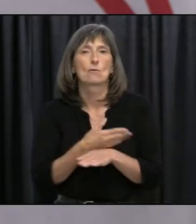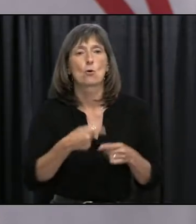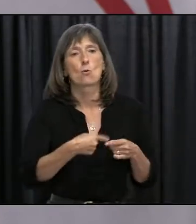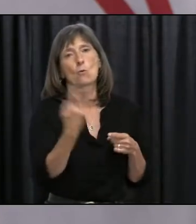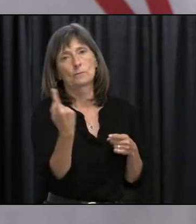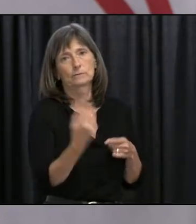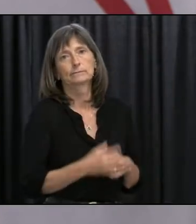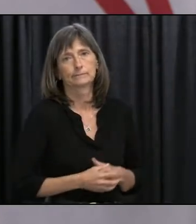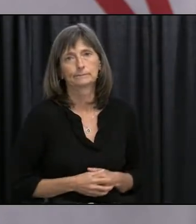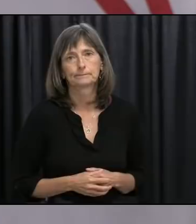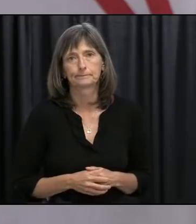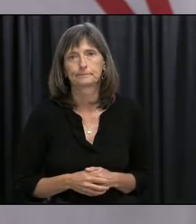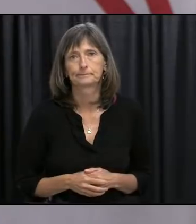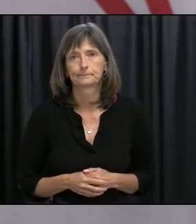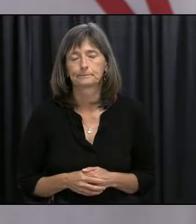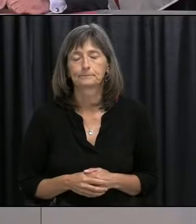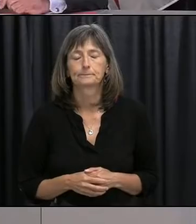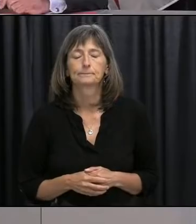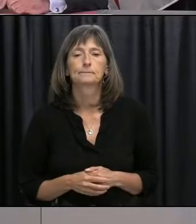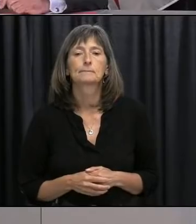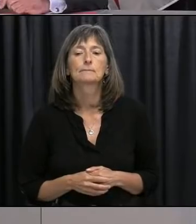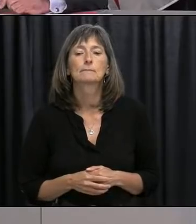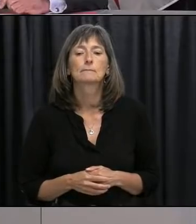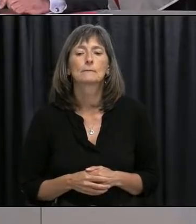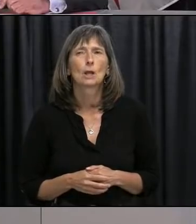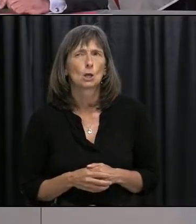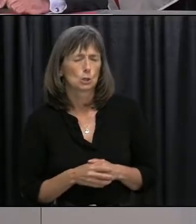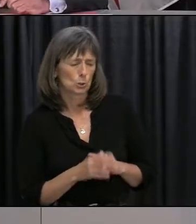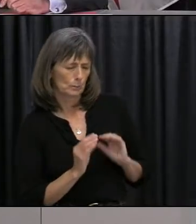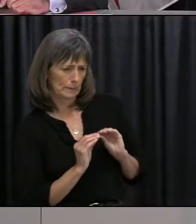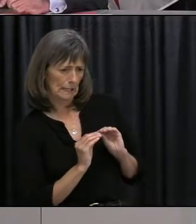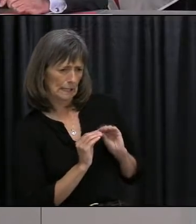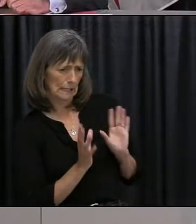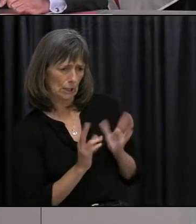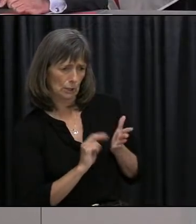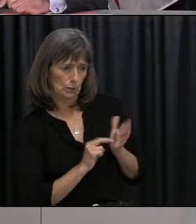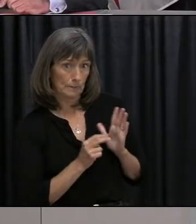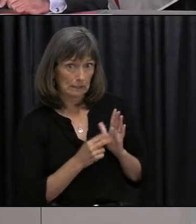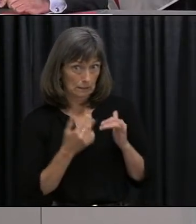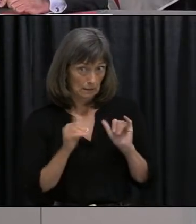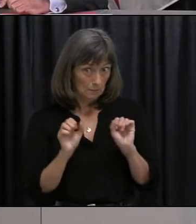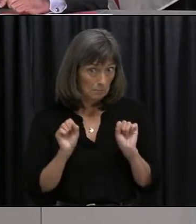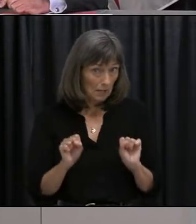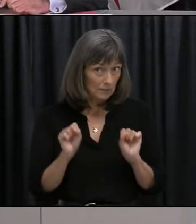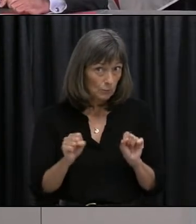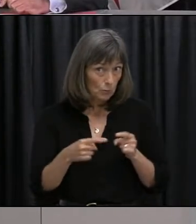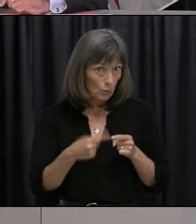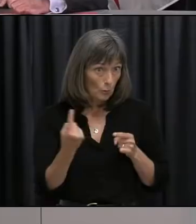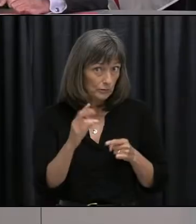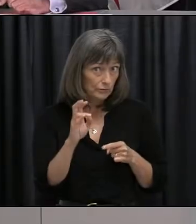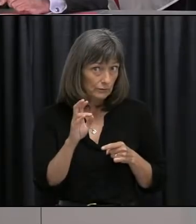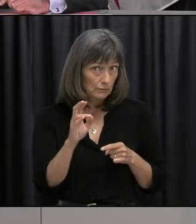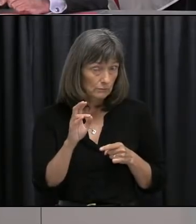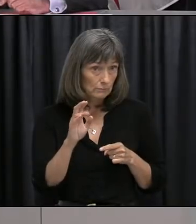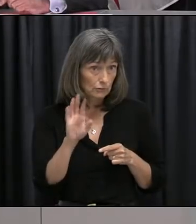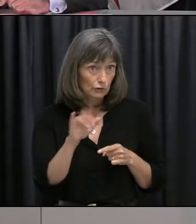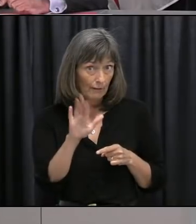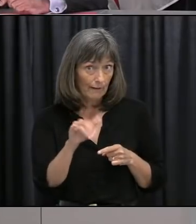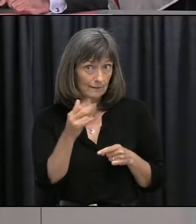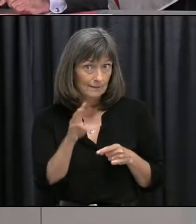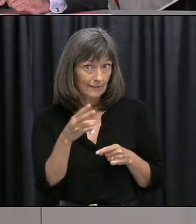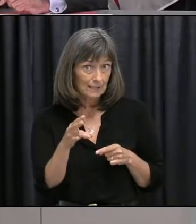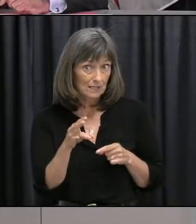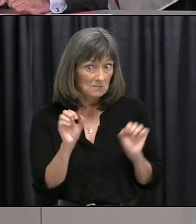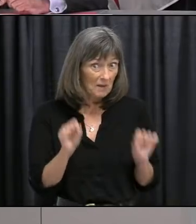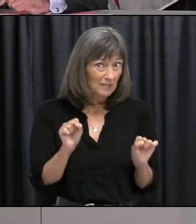travel restrictions. Okay. Well, just to clarify, so is it still possible that the border could open up to the rest of Canada on